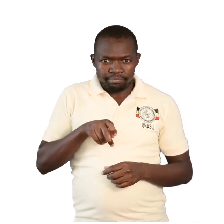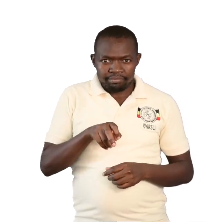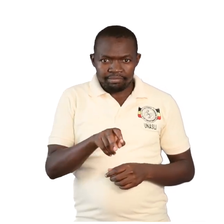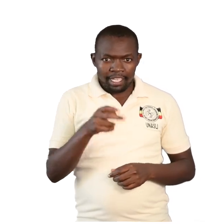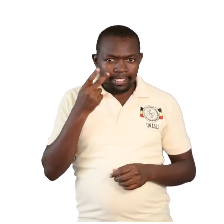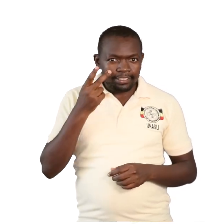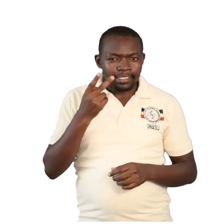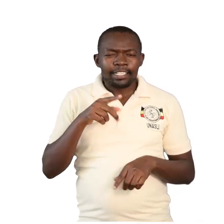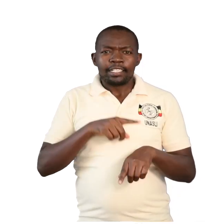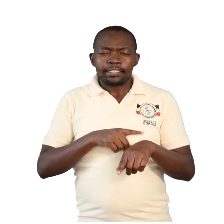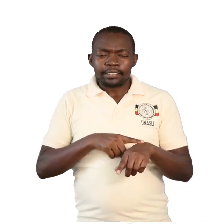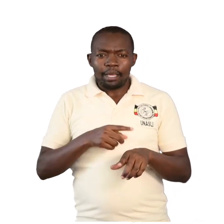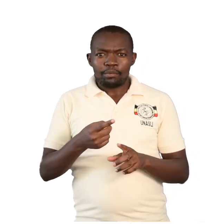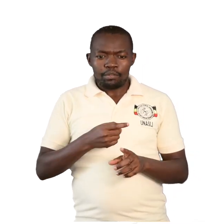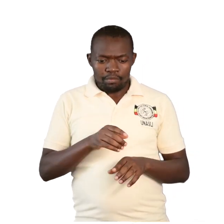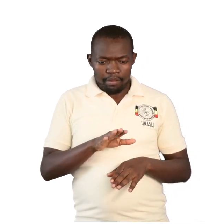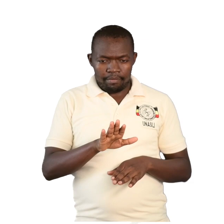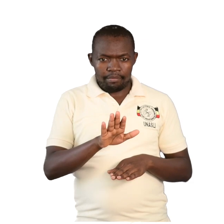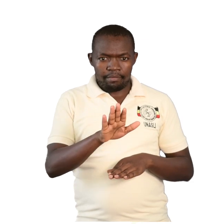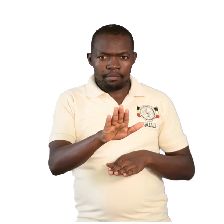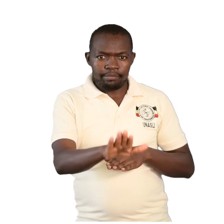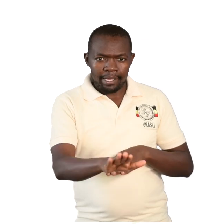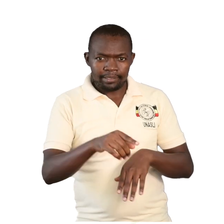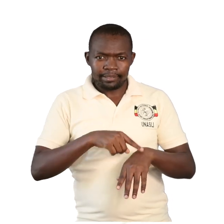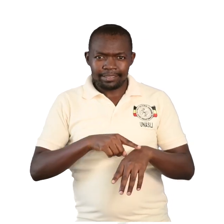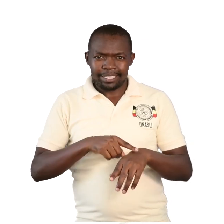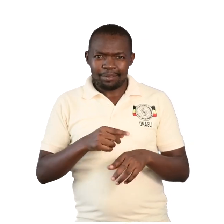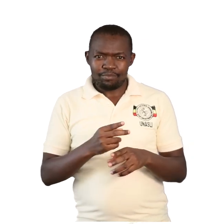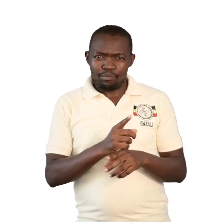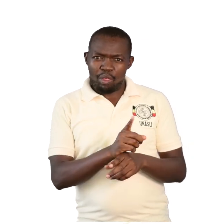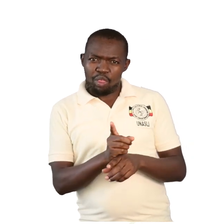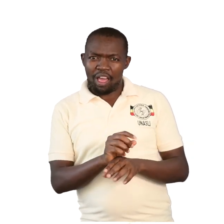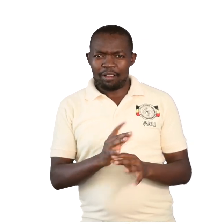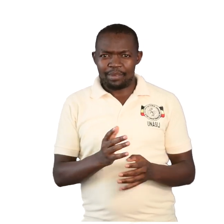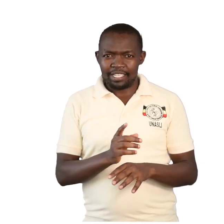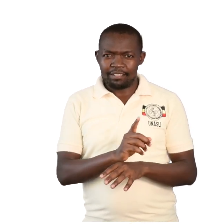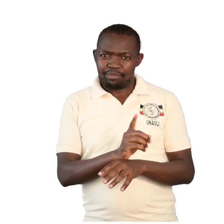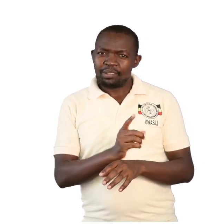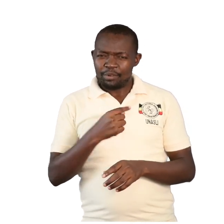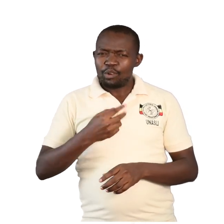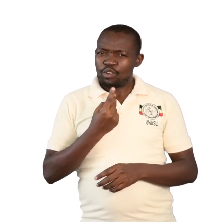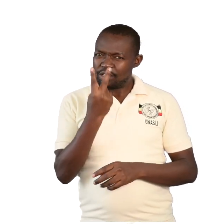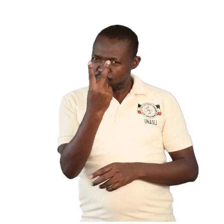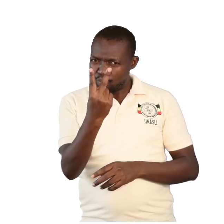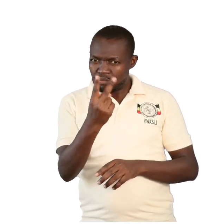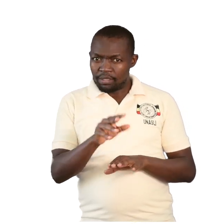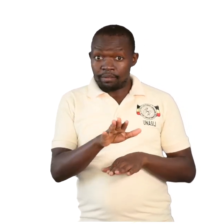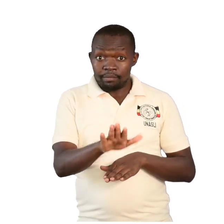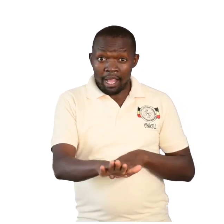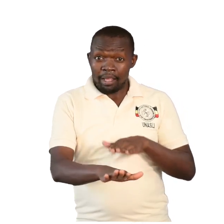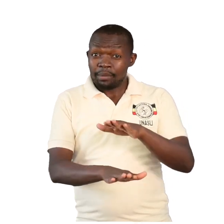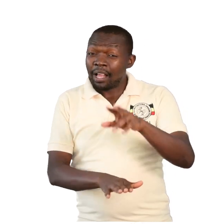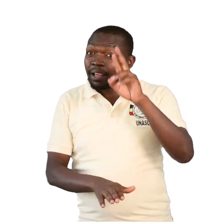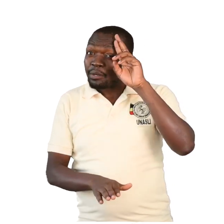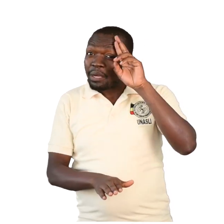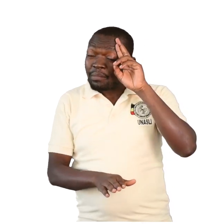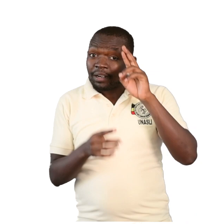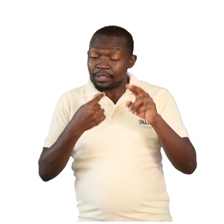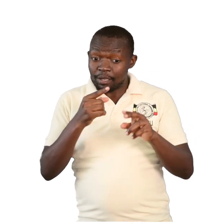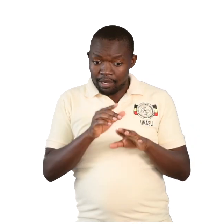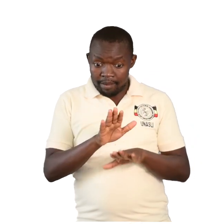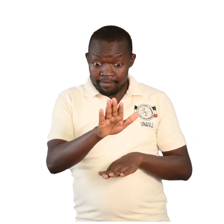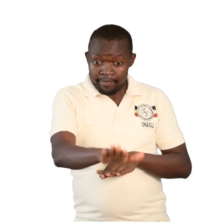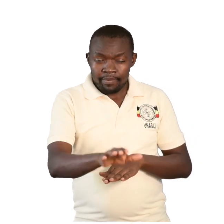time we take from moving from one point to the other point? Let us only take 2 paces. Remember, we said that